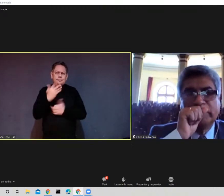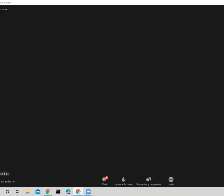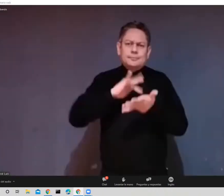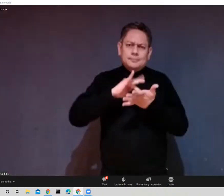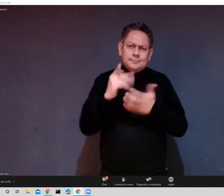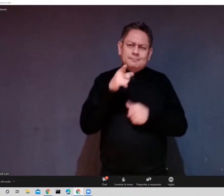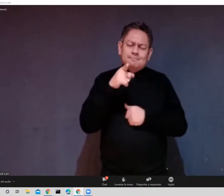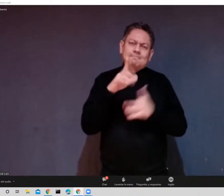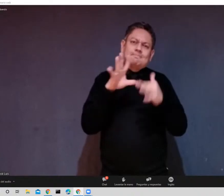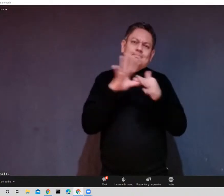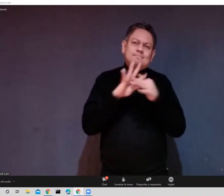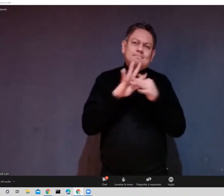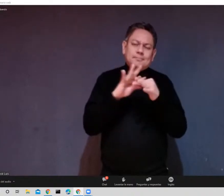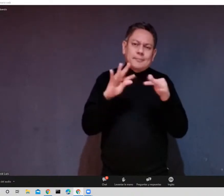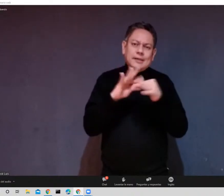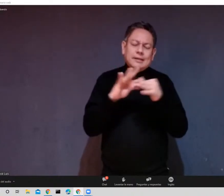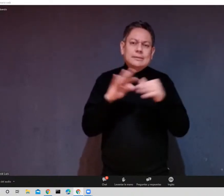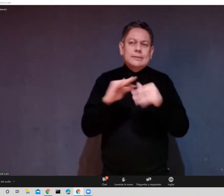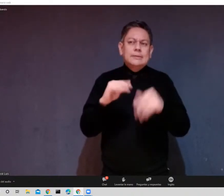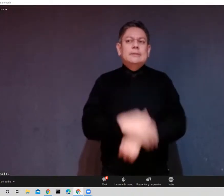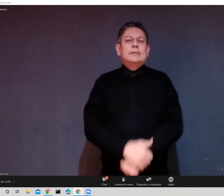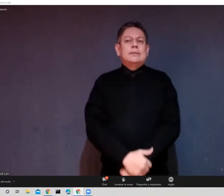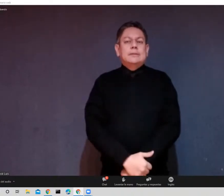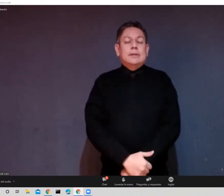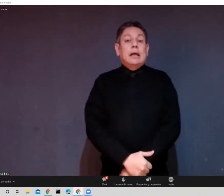for sharing your experience with us.